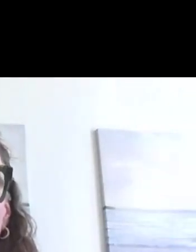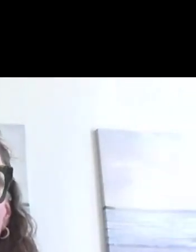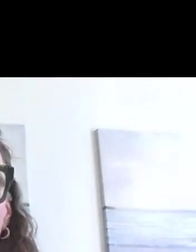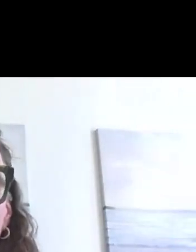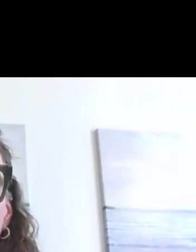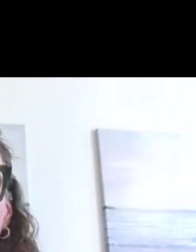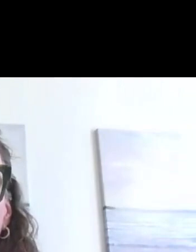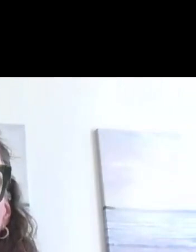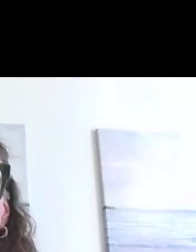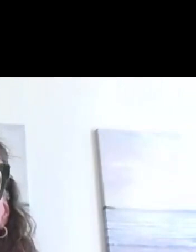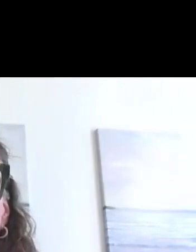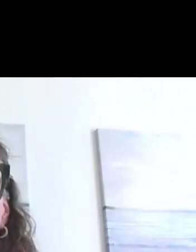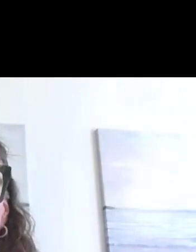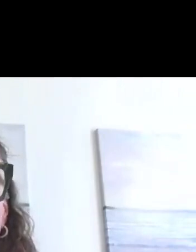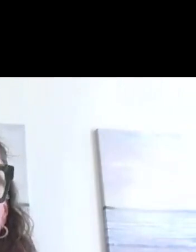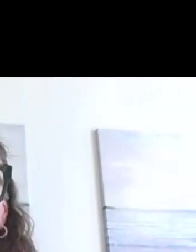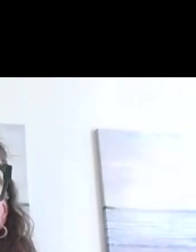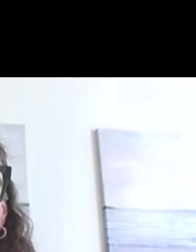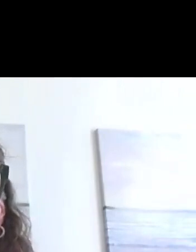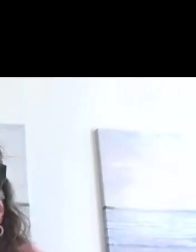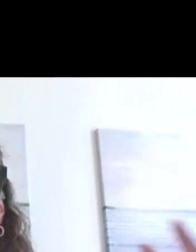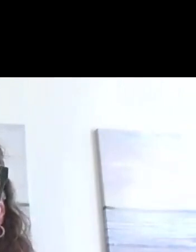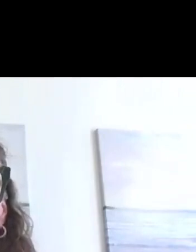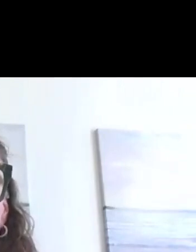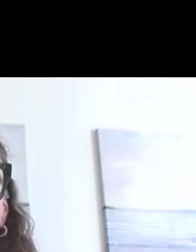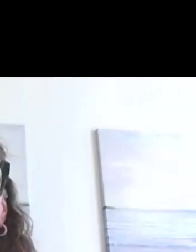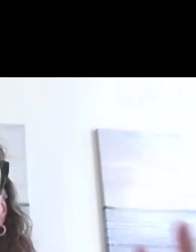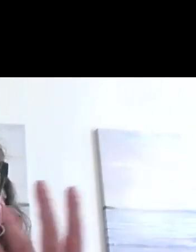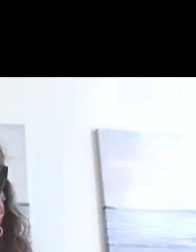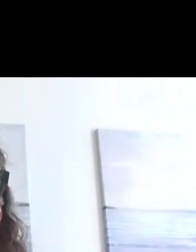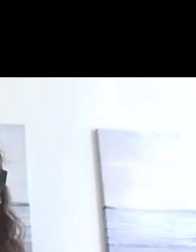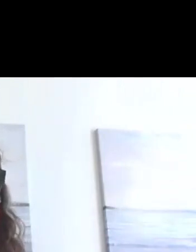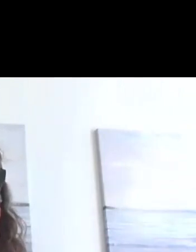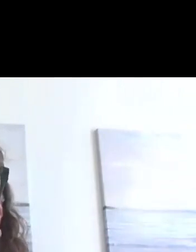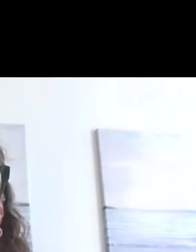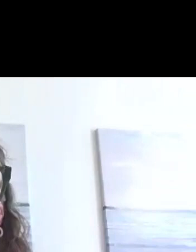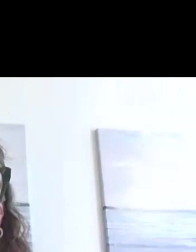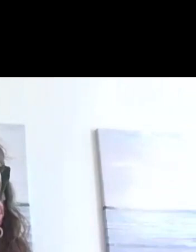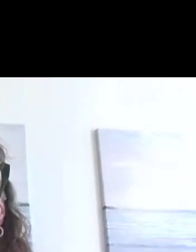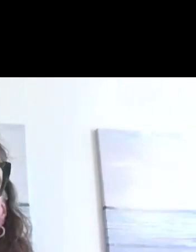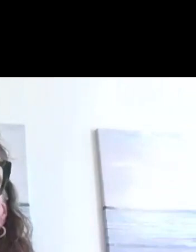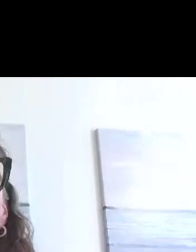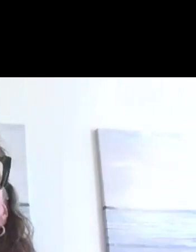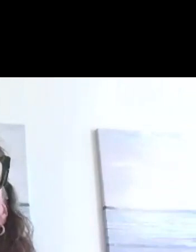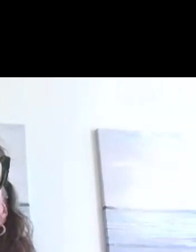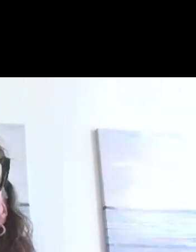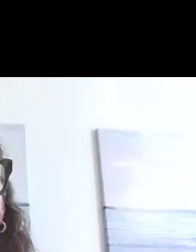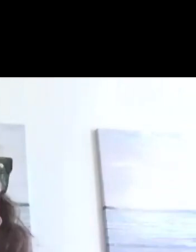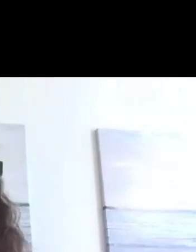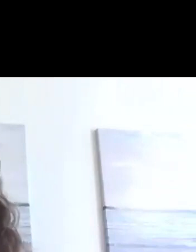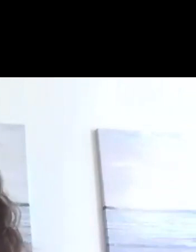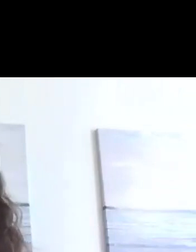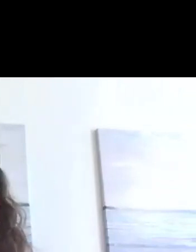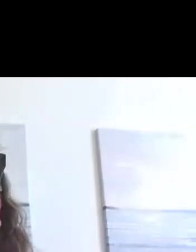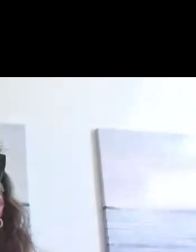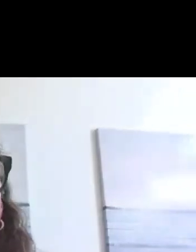reason it wasn't is because of the teamwork between our agency leadership and all of you. So thank you for